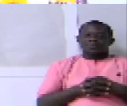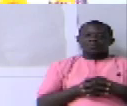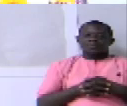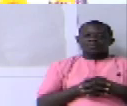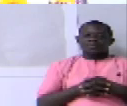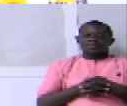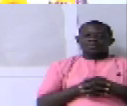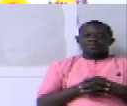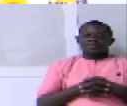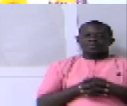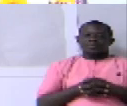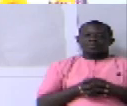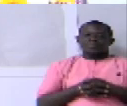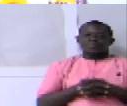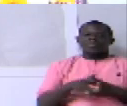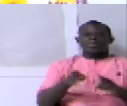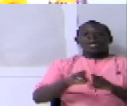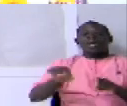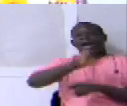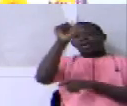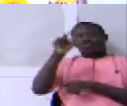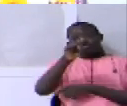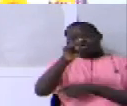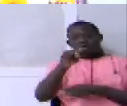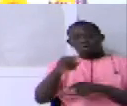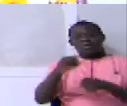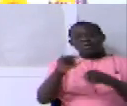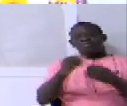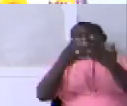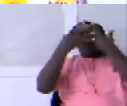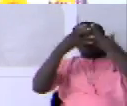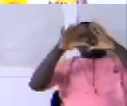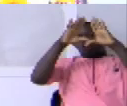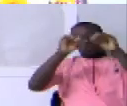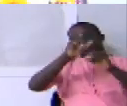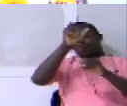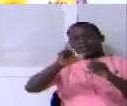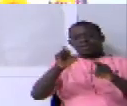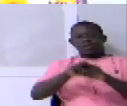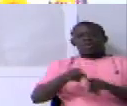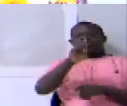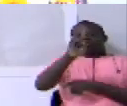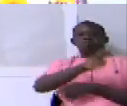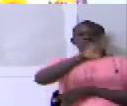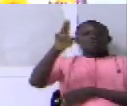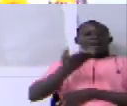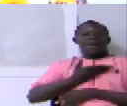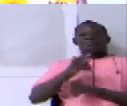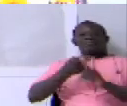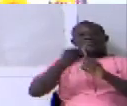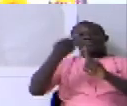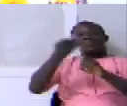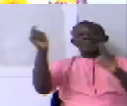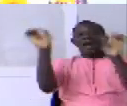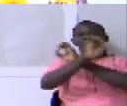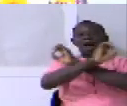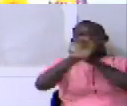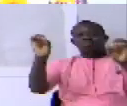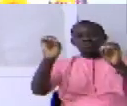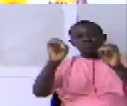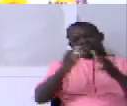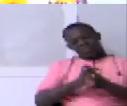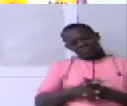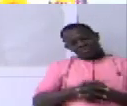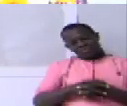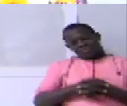chikanga adila puri do kokala. And you being the prison officer, prison officer, you are not even having a razor blade. hani lanseto tete